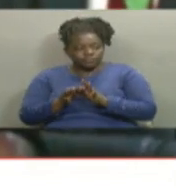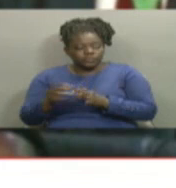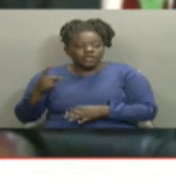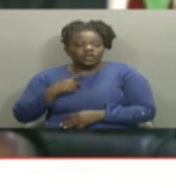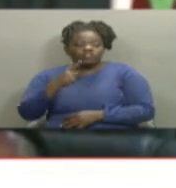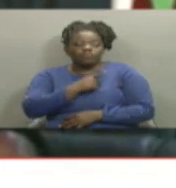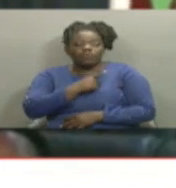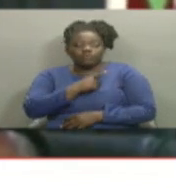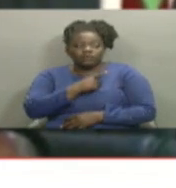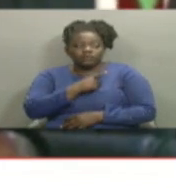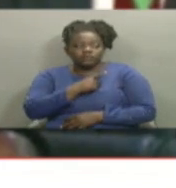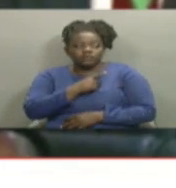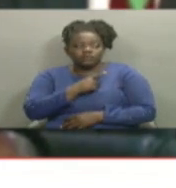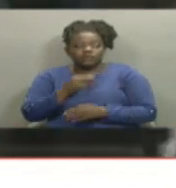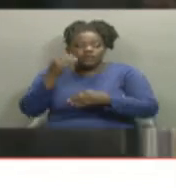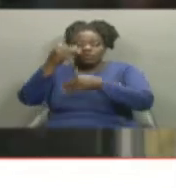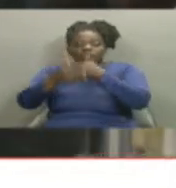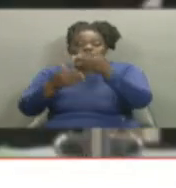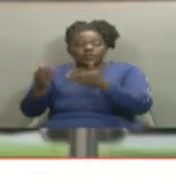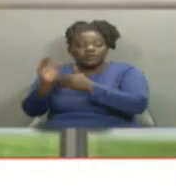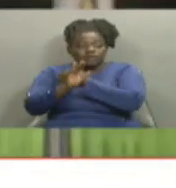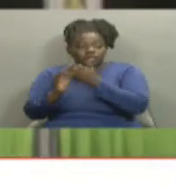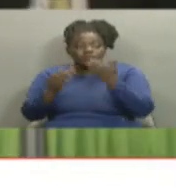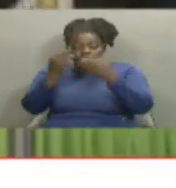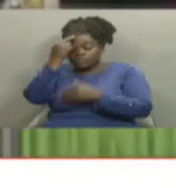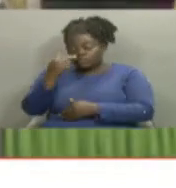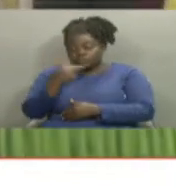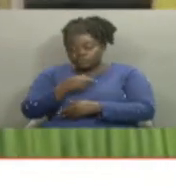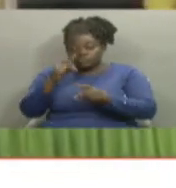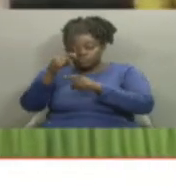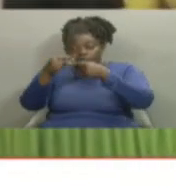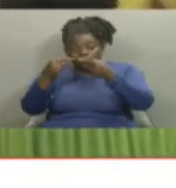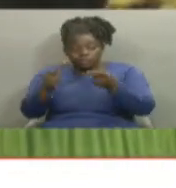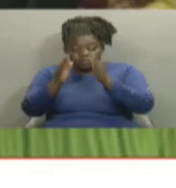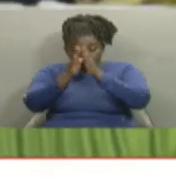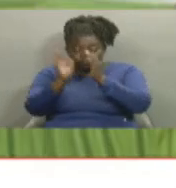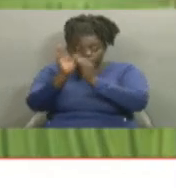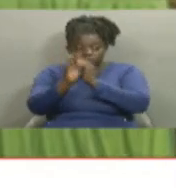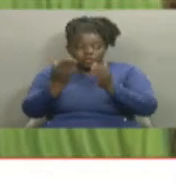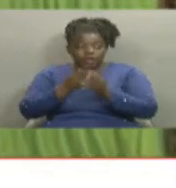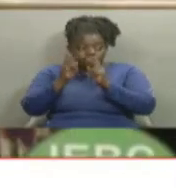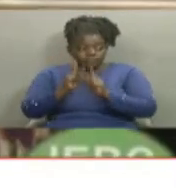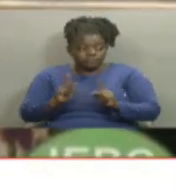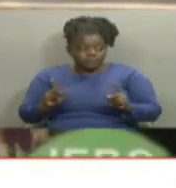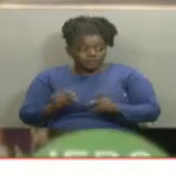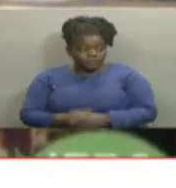democratic and prosperous country. Asiba nadini okwongera okusabira eggwanga litebenkere mu mirembe.